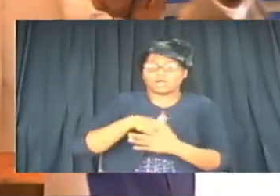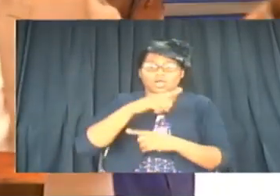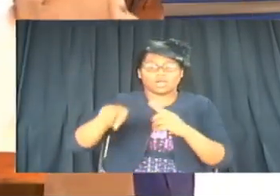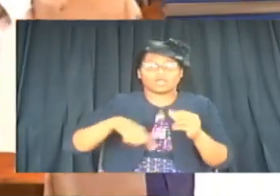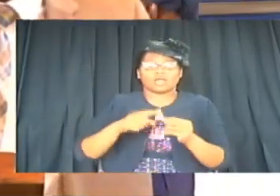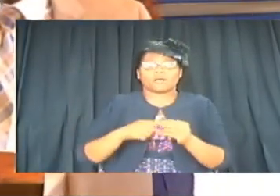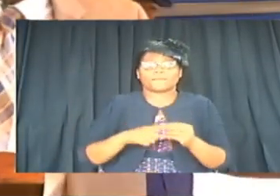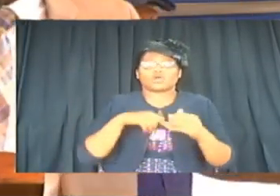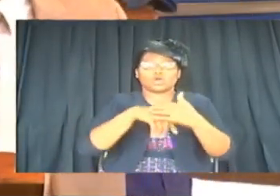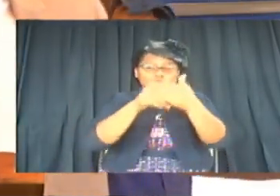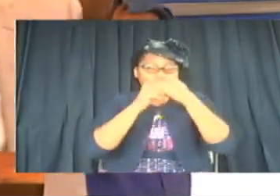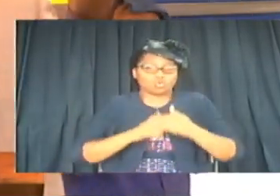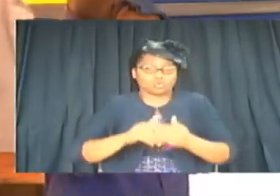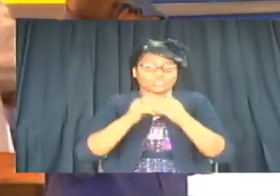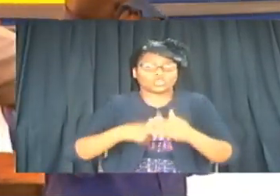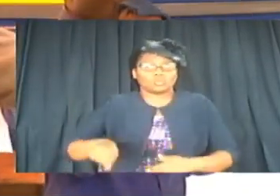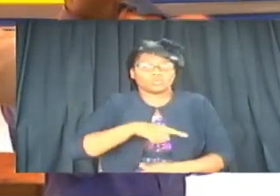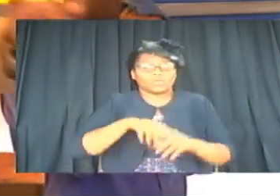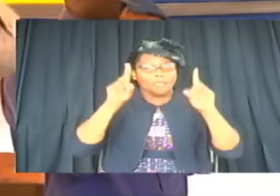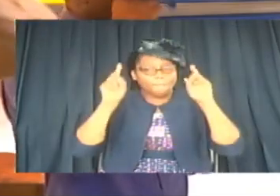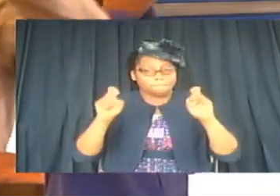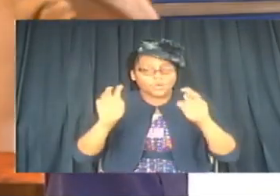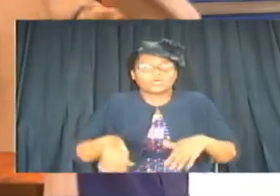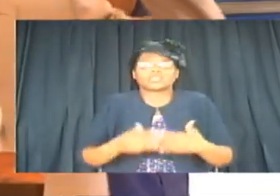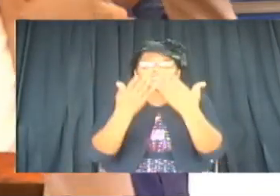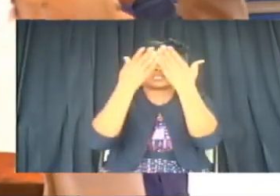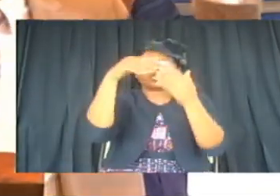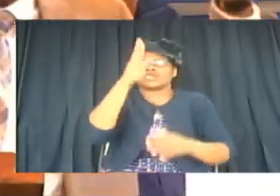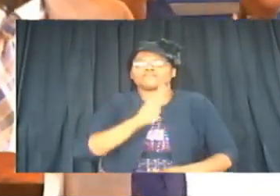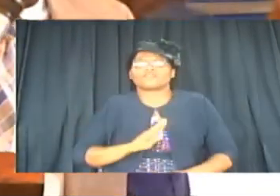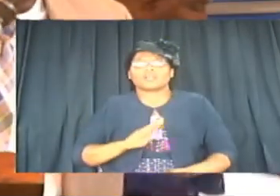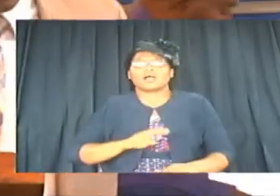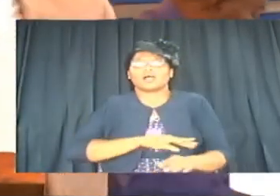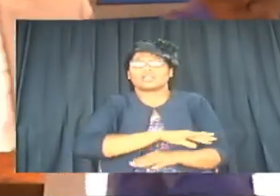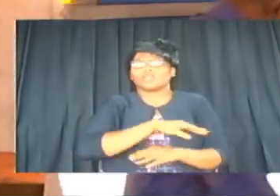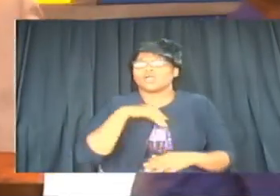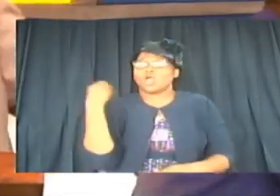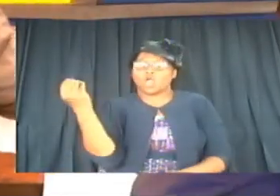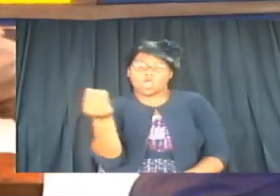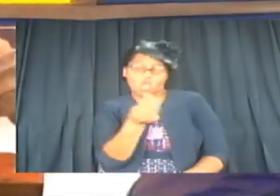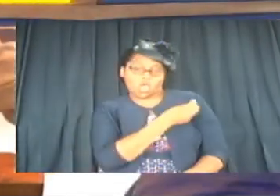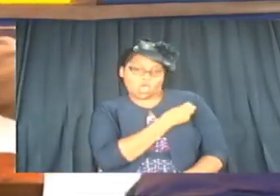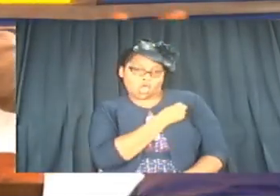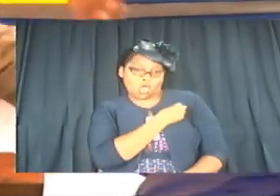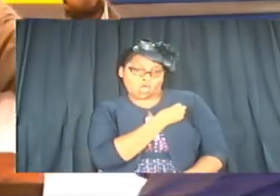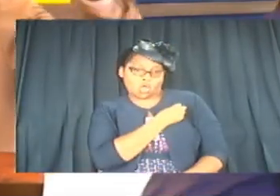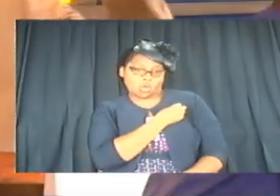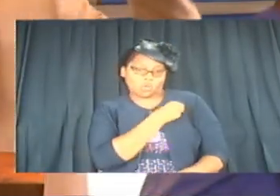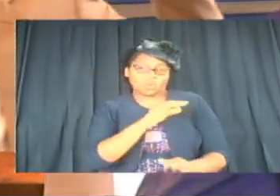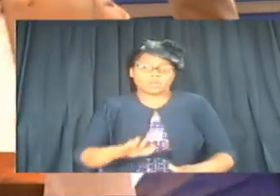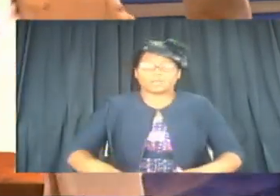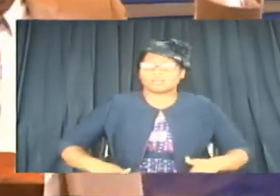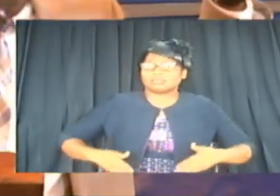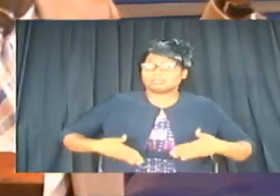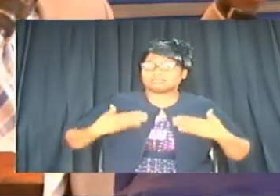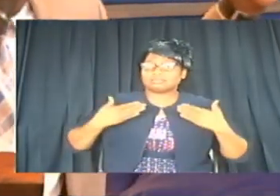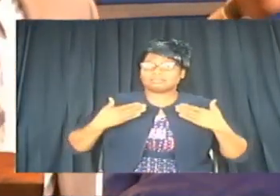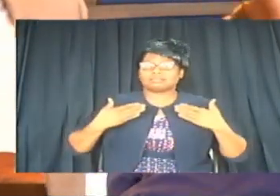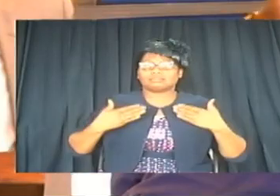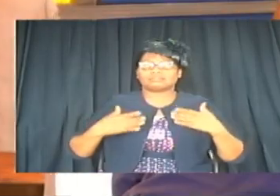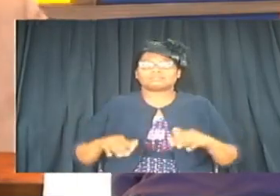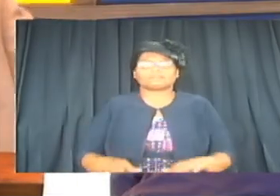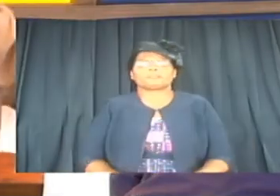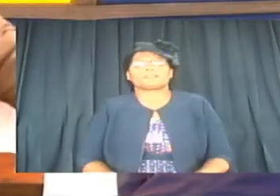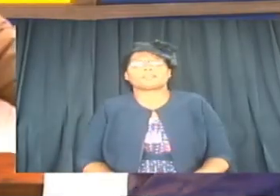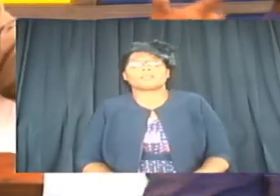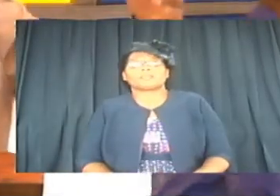entire being. Hallelujah. Hallelujah. You are worthy to be praised. Amen.